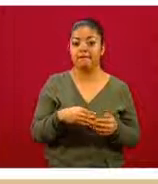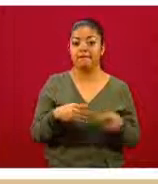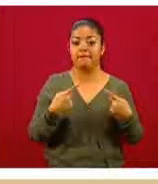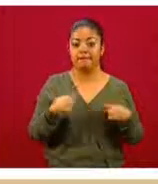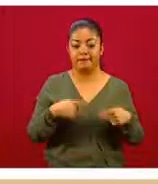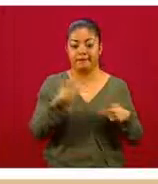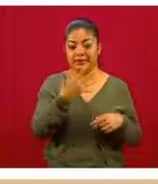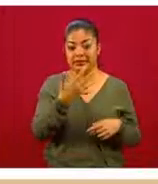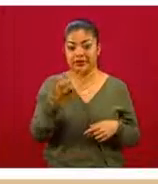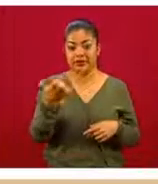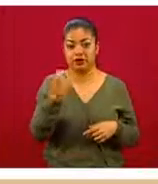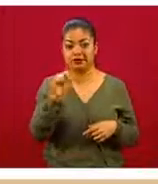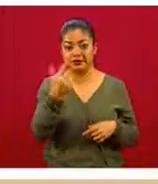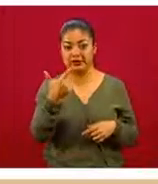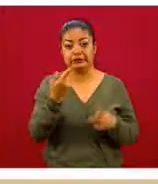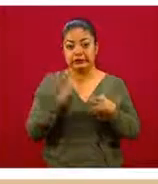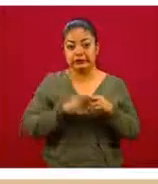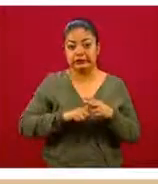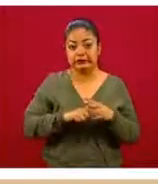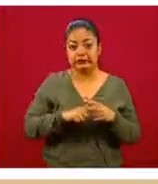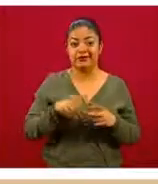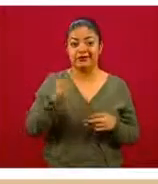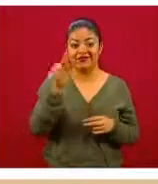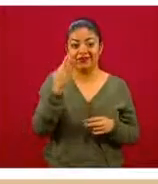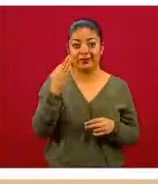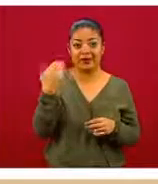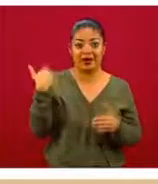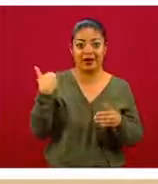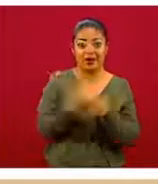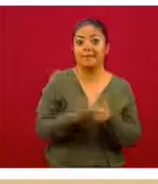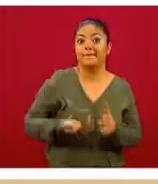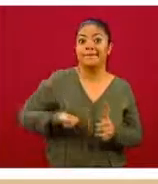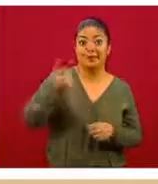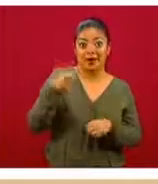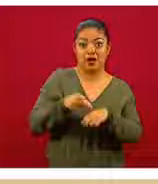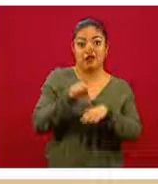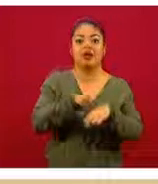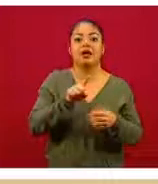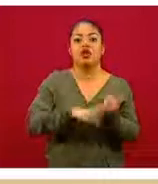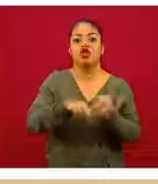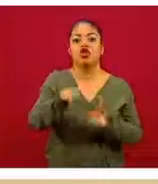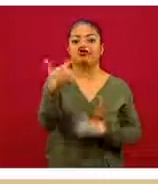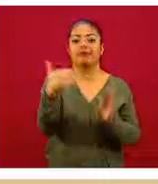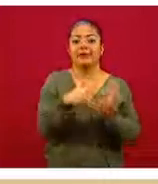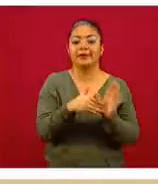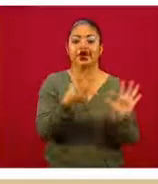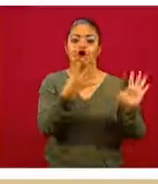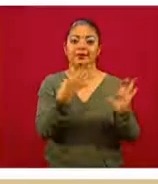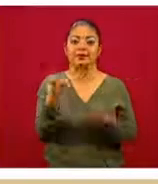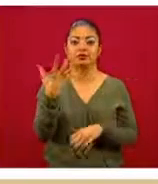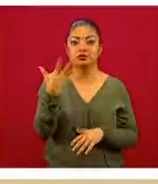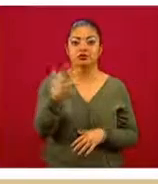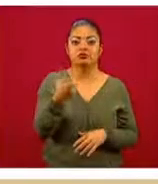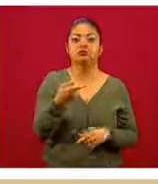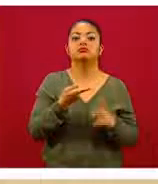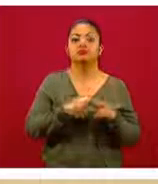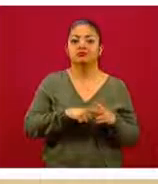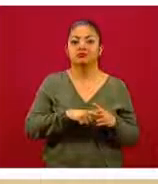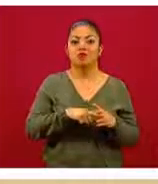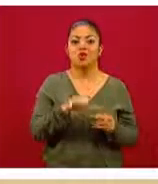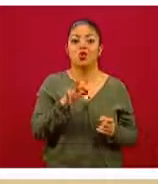59,567 people with COVID, and that is since February 28th, which is the day when the first case was